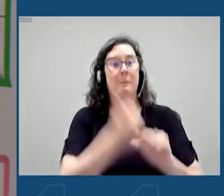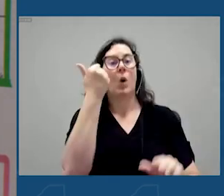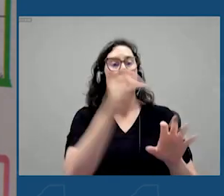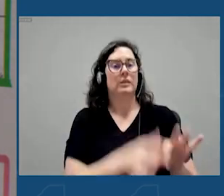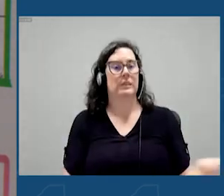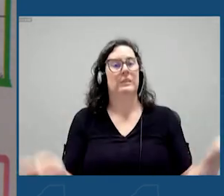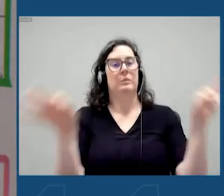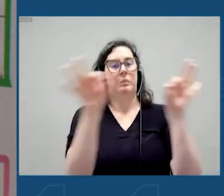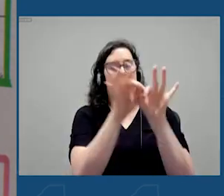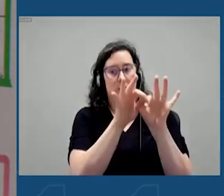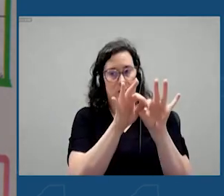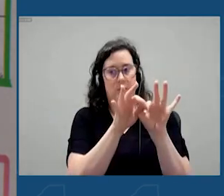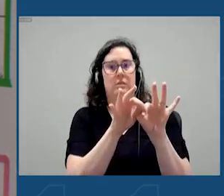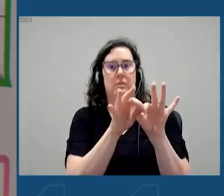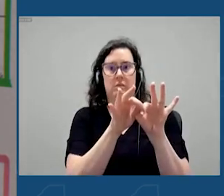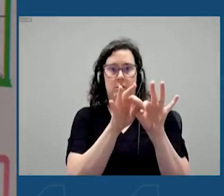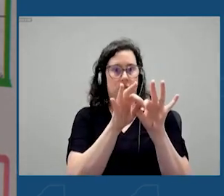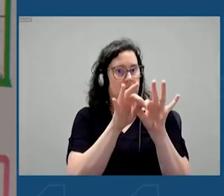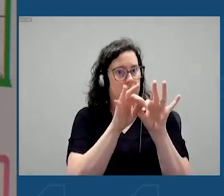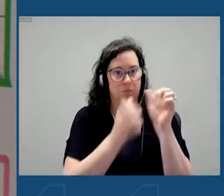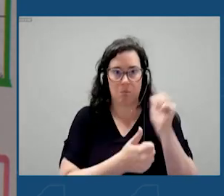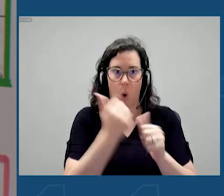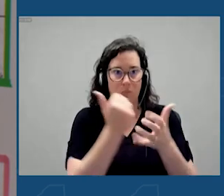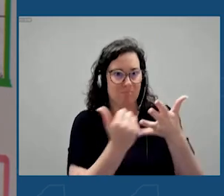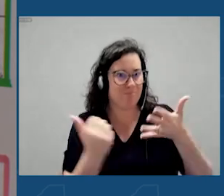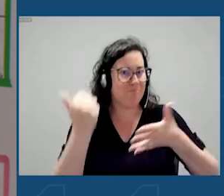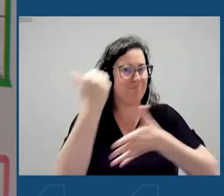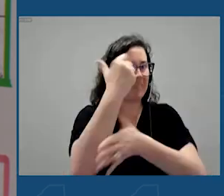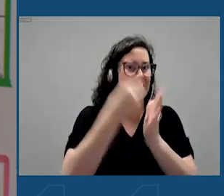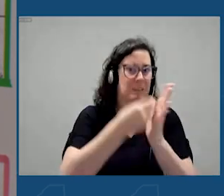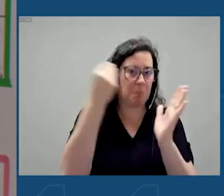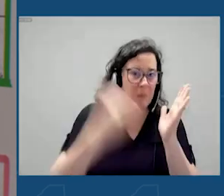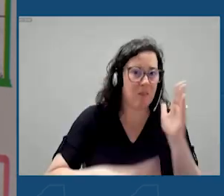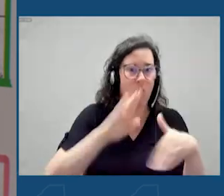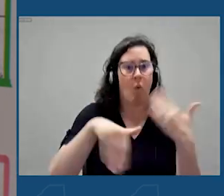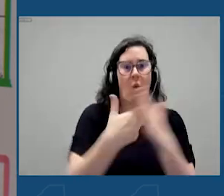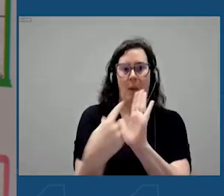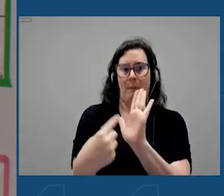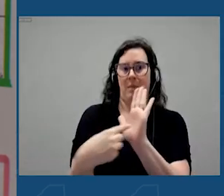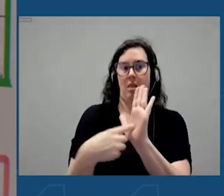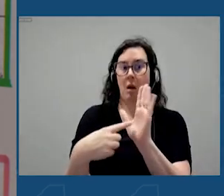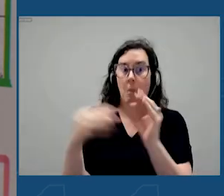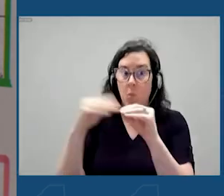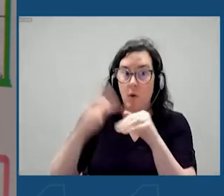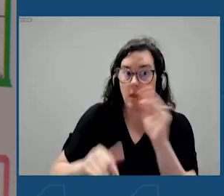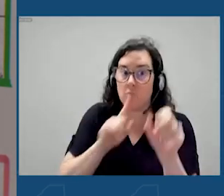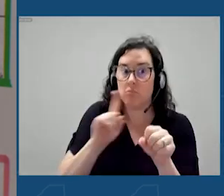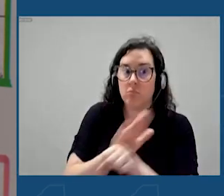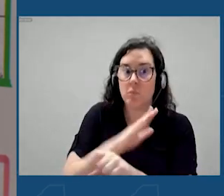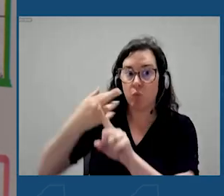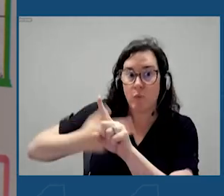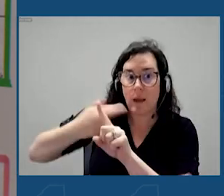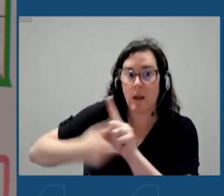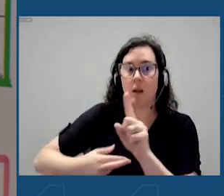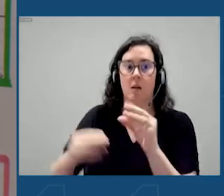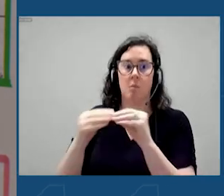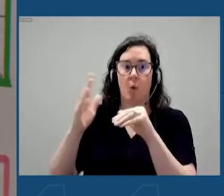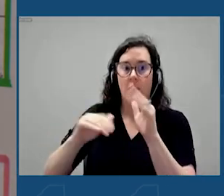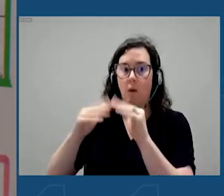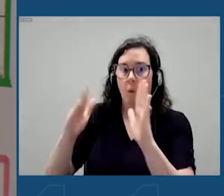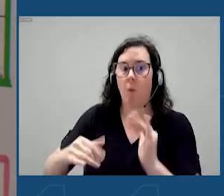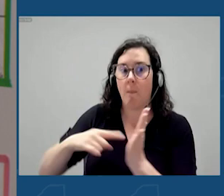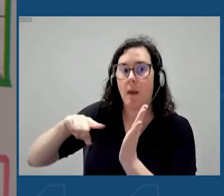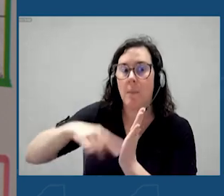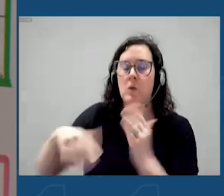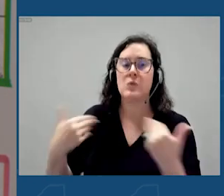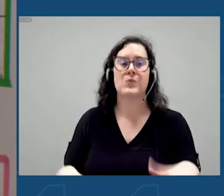expensive item on that bill, that monthly bills, more than people's rent, more than their mortgage payment many times.